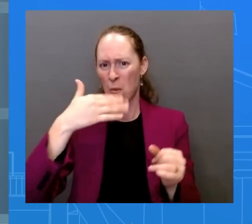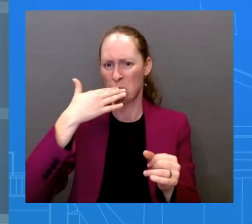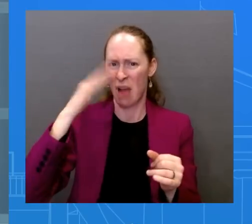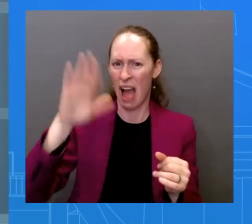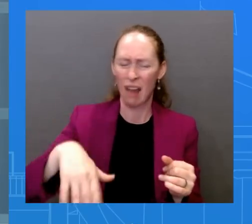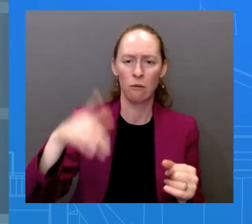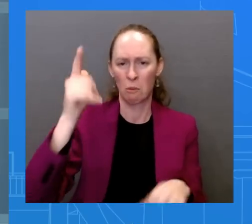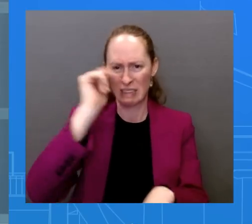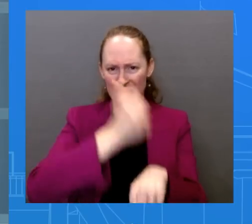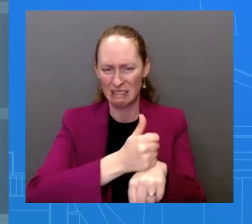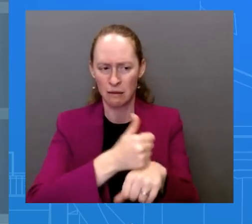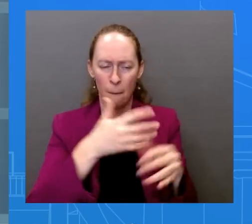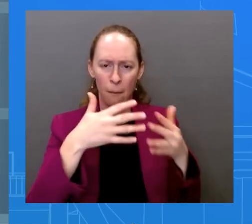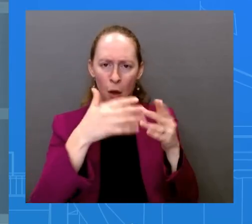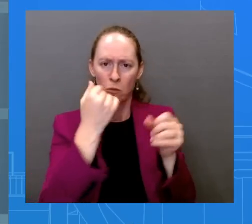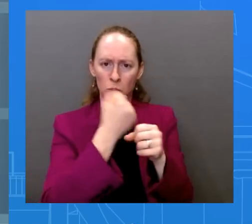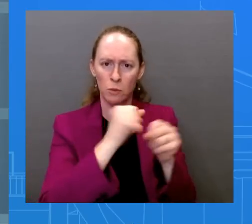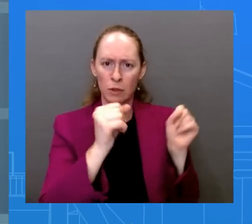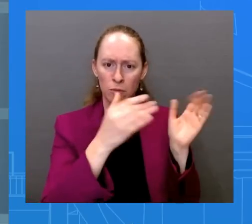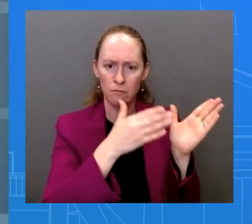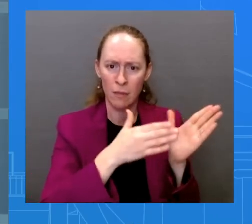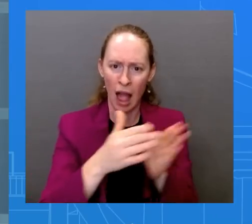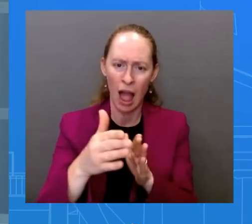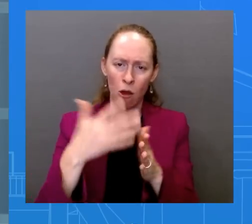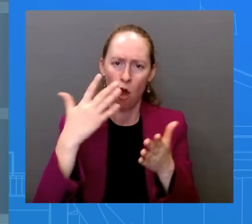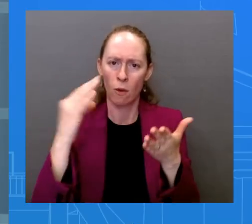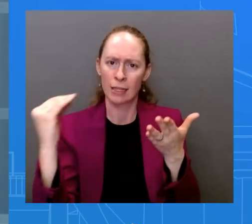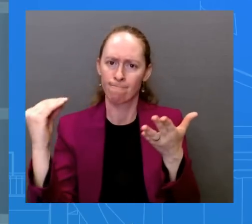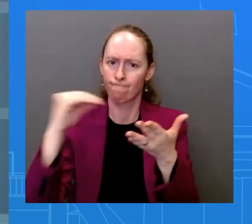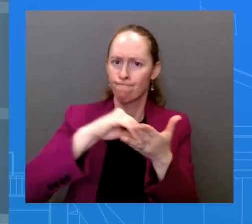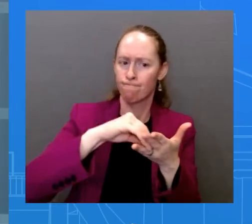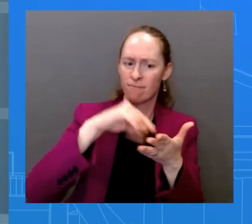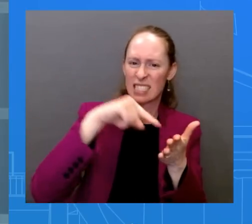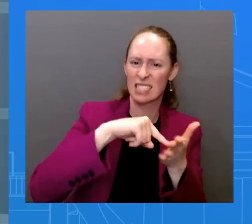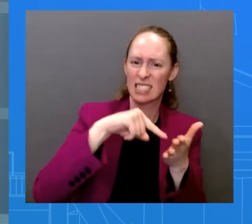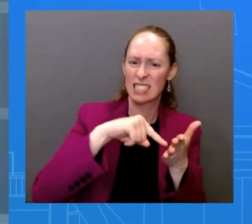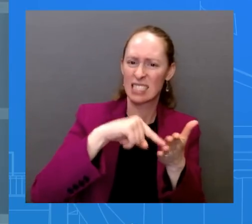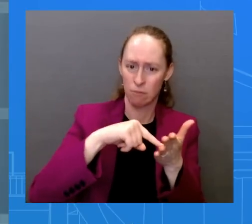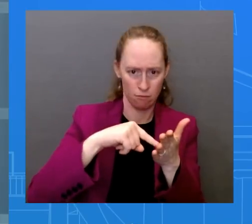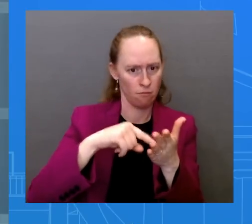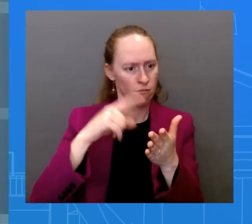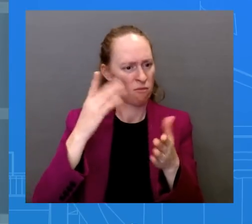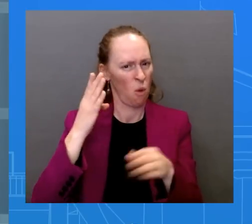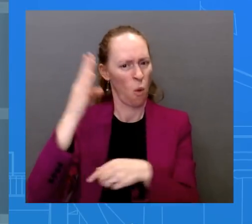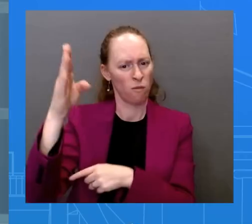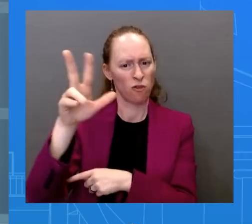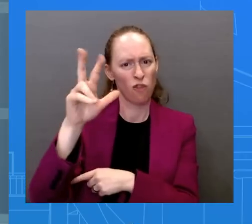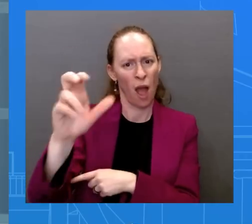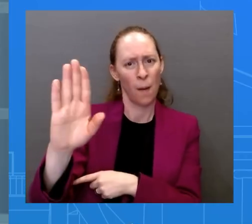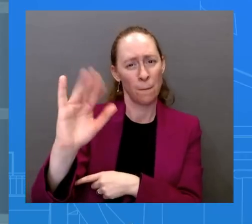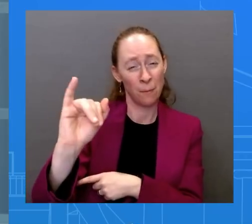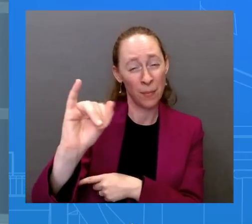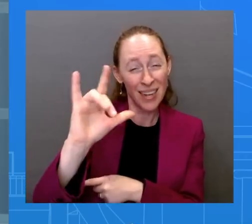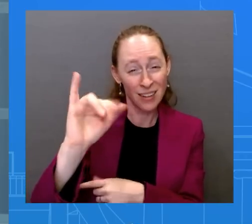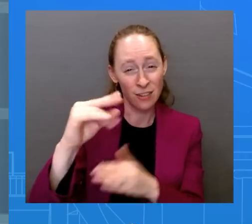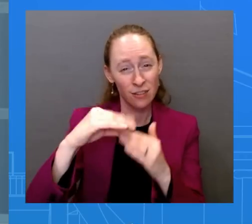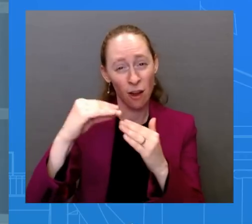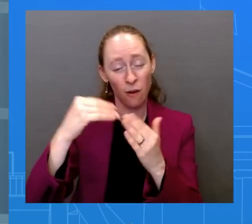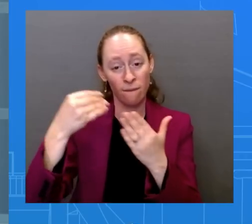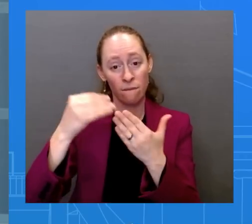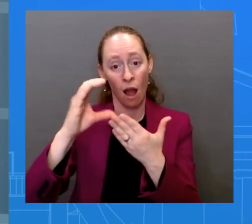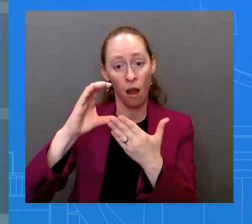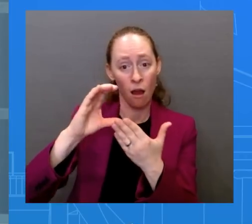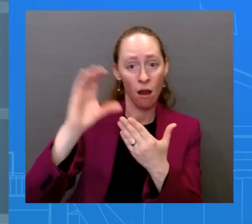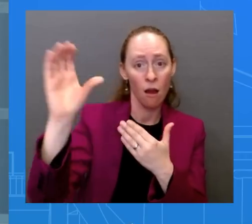in that very plan, there was more than $300 billion to go to local states and local